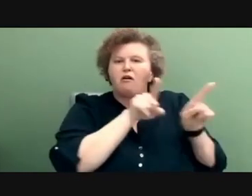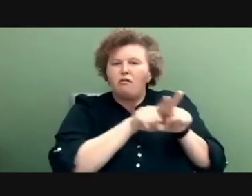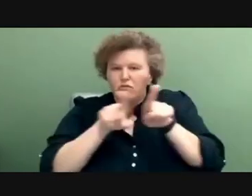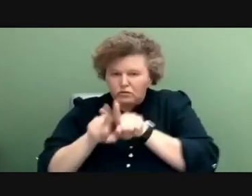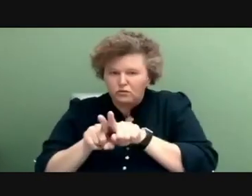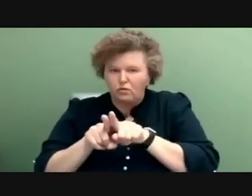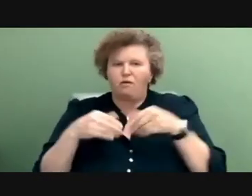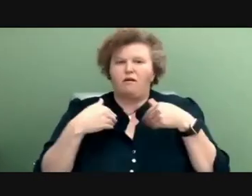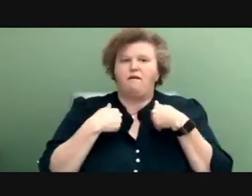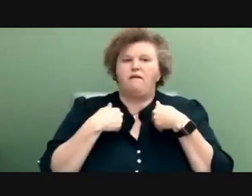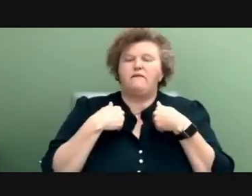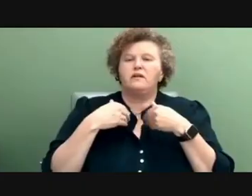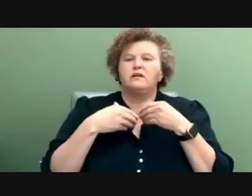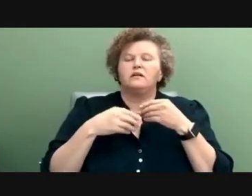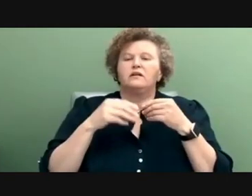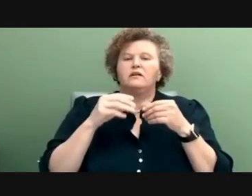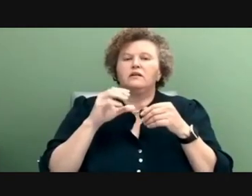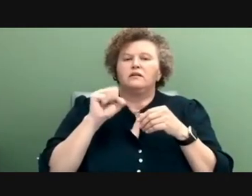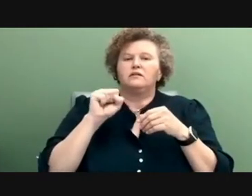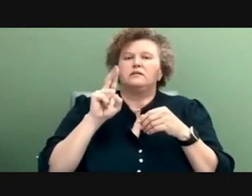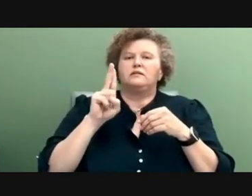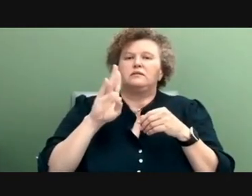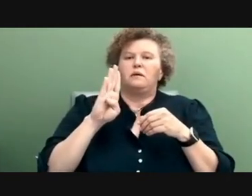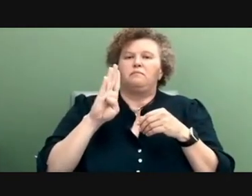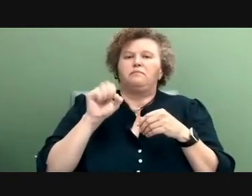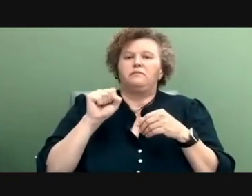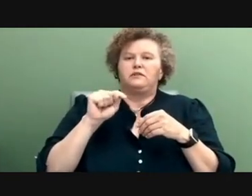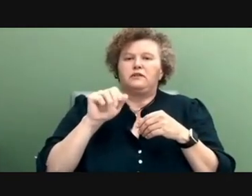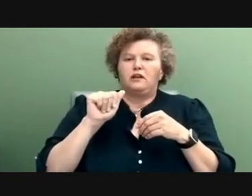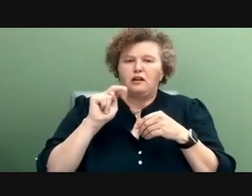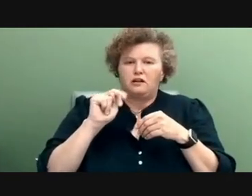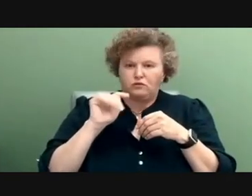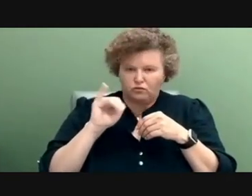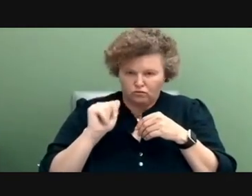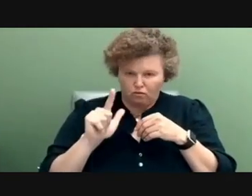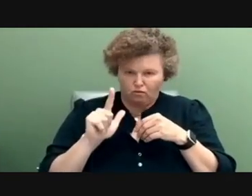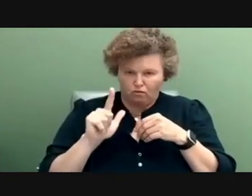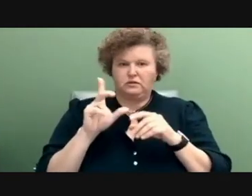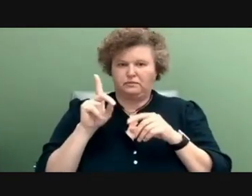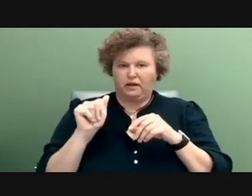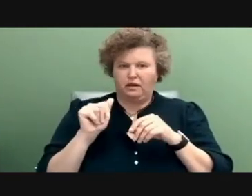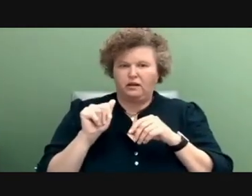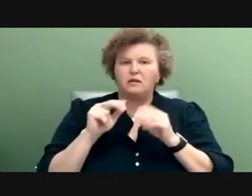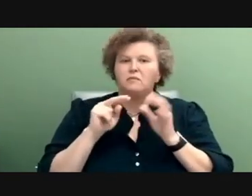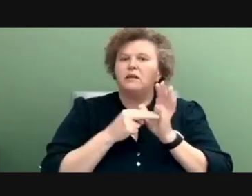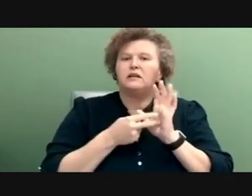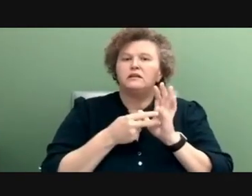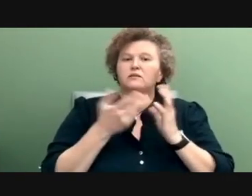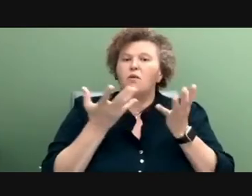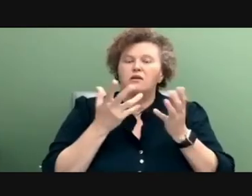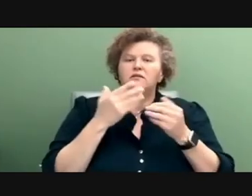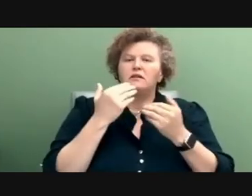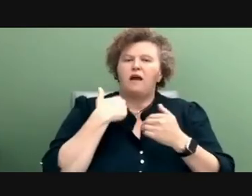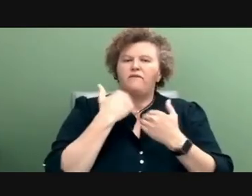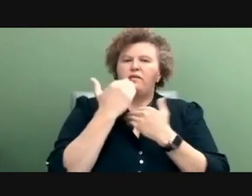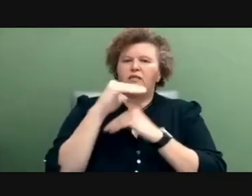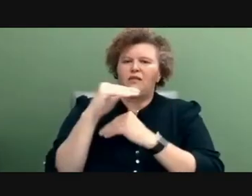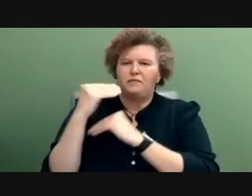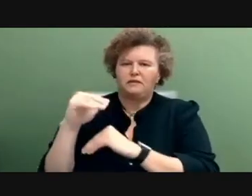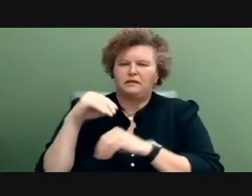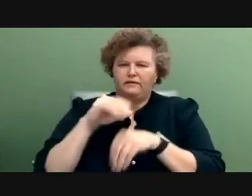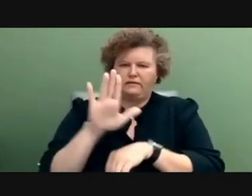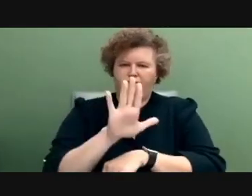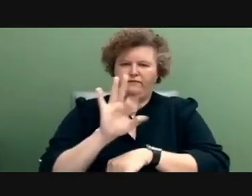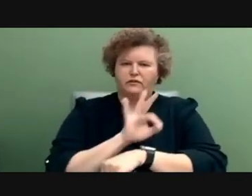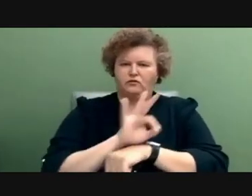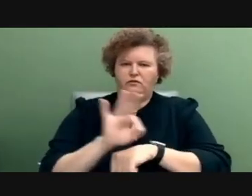those 5, they must have a substantial disability, meaning they